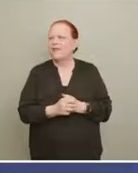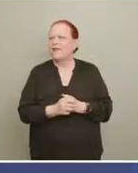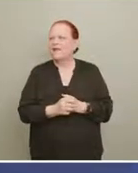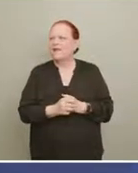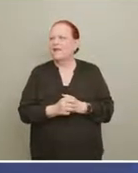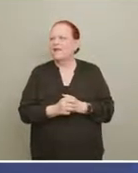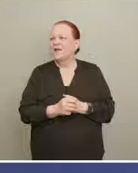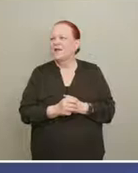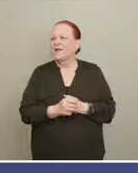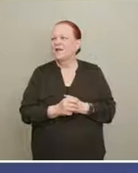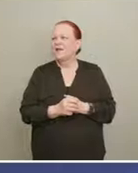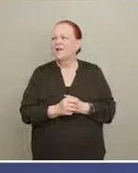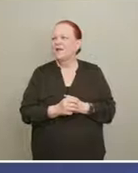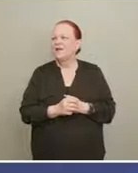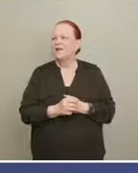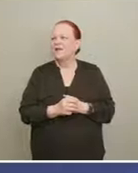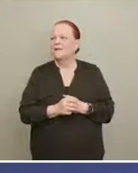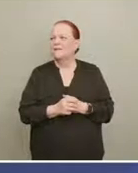in the hub,